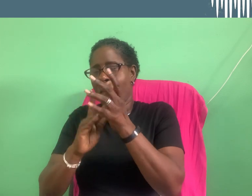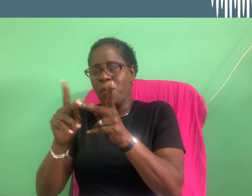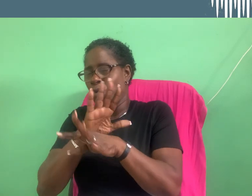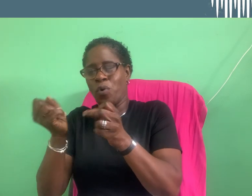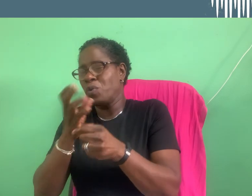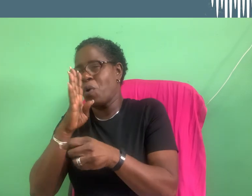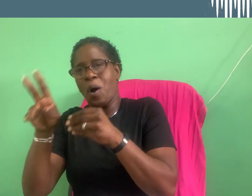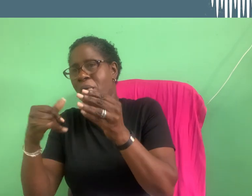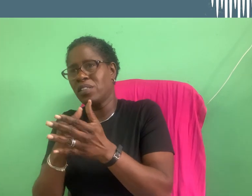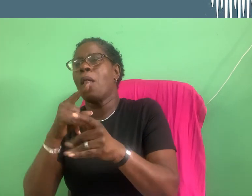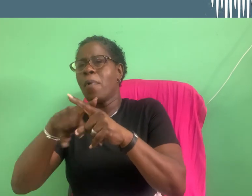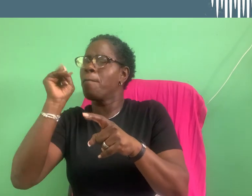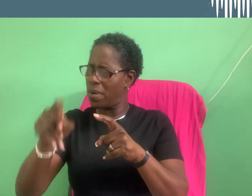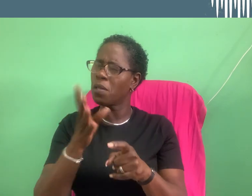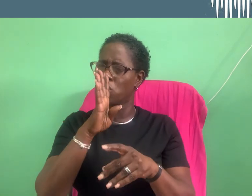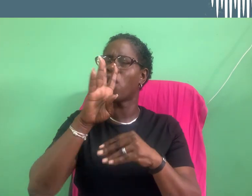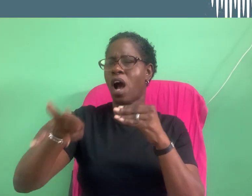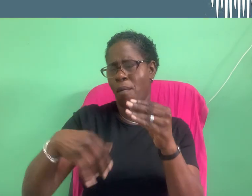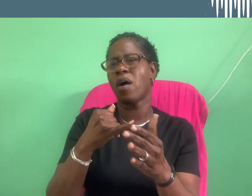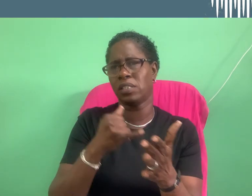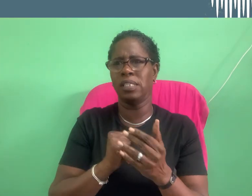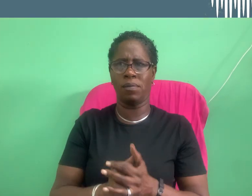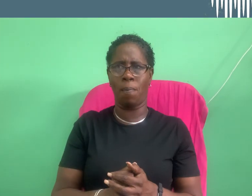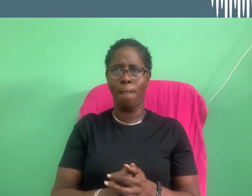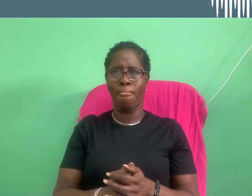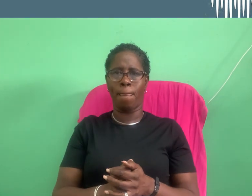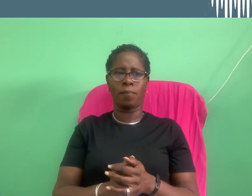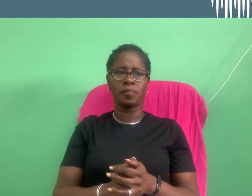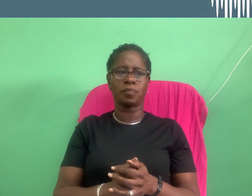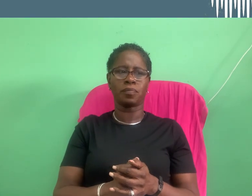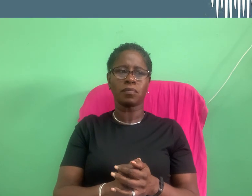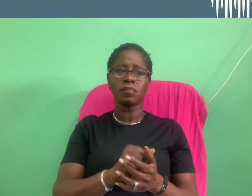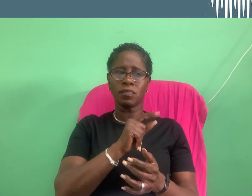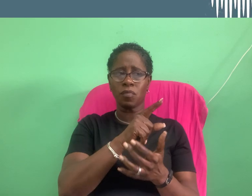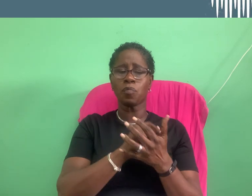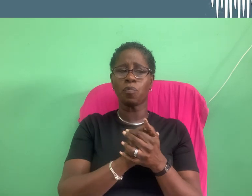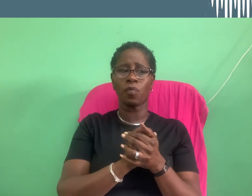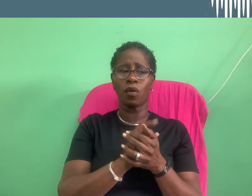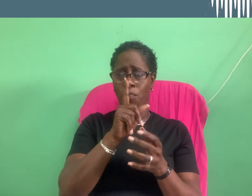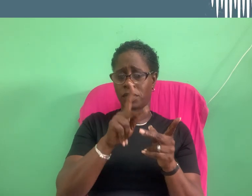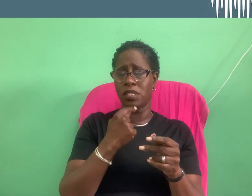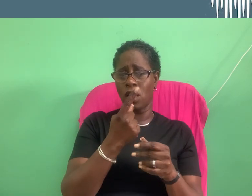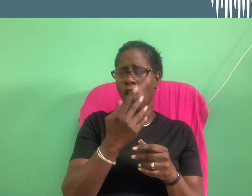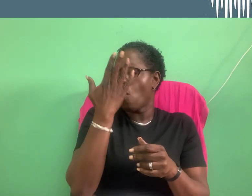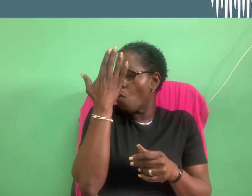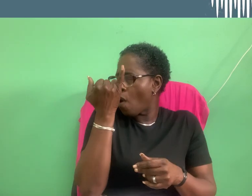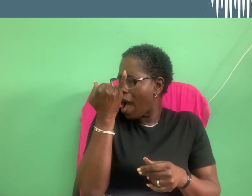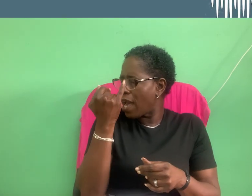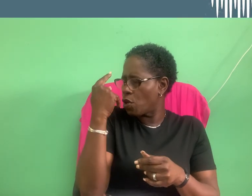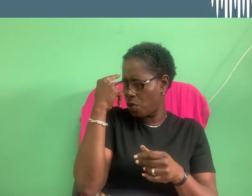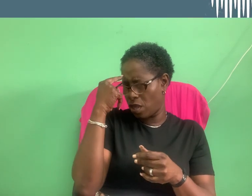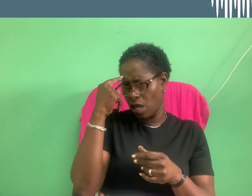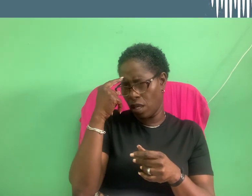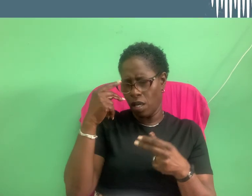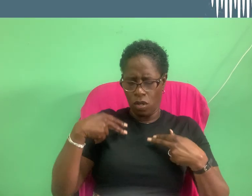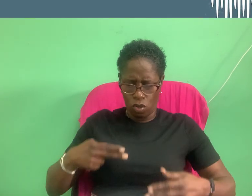explore? And Haley, if I can pick up on this last point that you made, why do you think that in the human